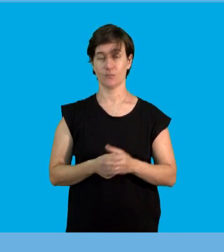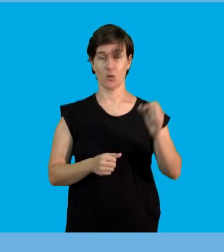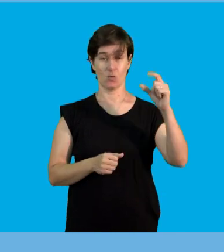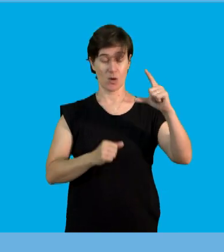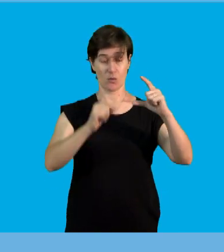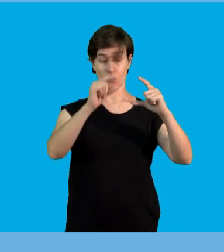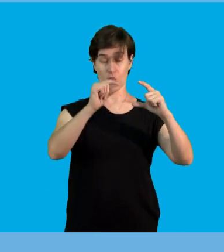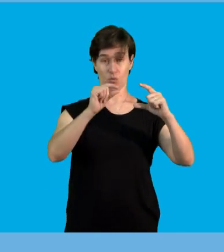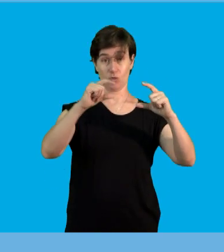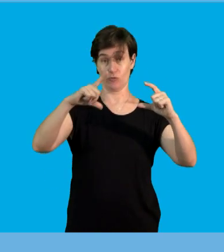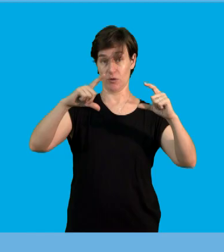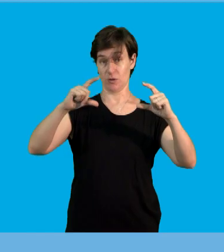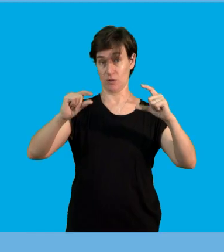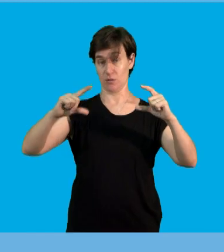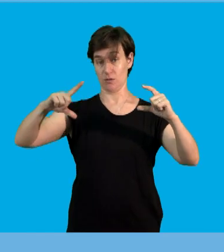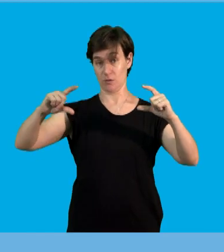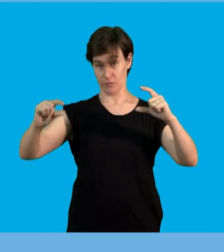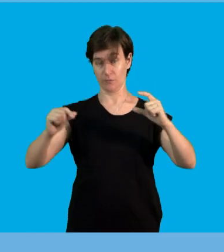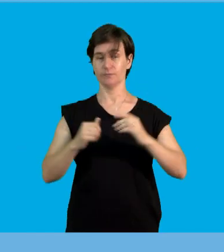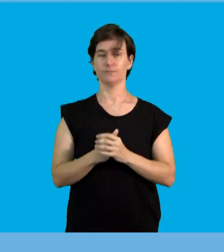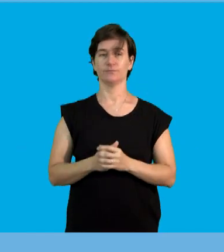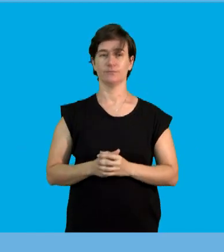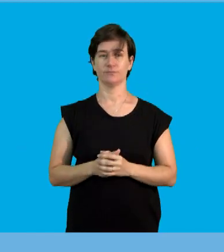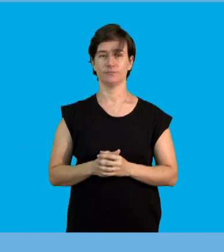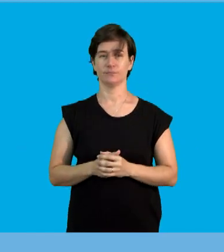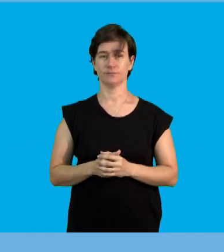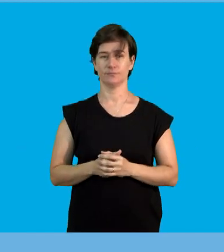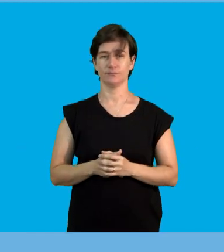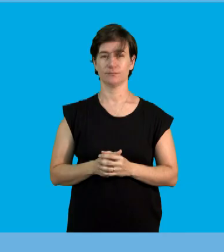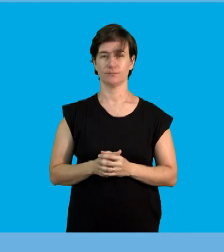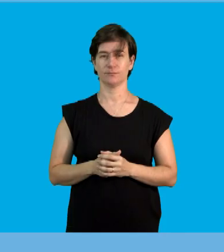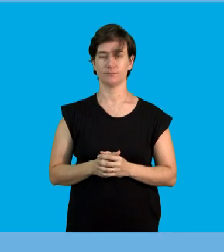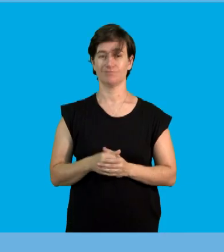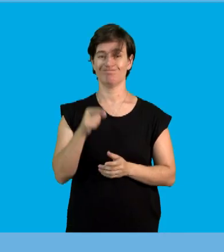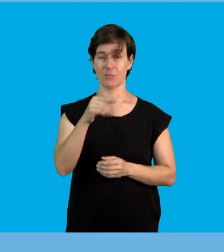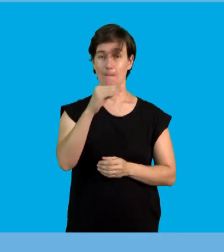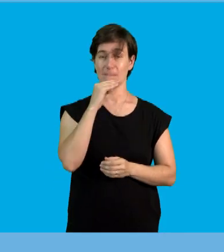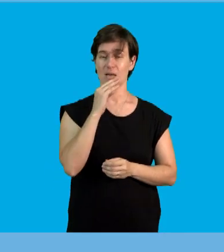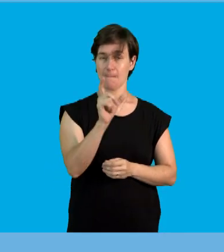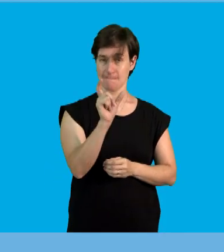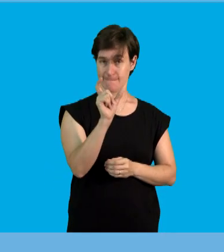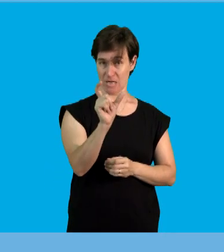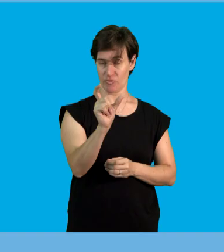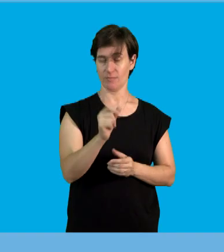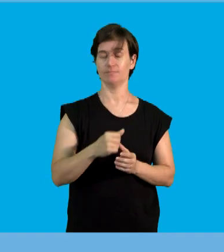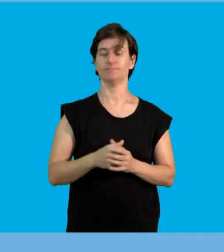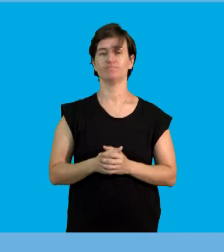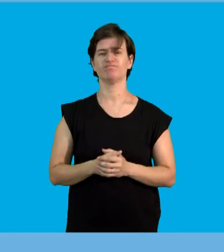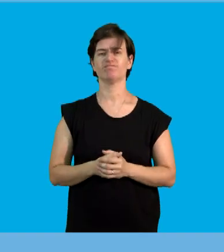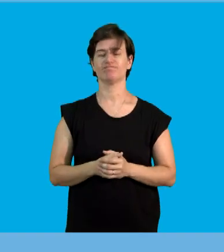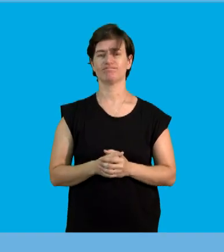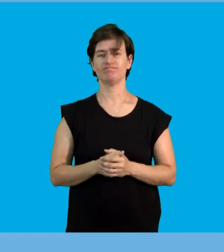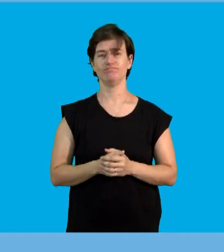that's 1, 2, 3, and then 4. So we have 1 cell, 2, 3, and 4, and all of which are going to now make